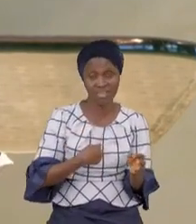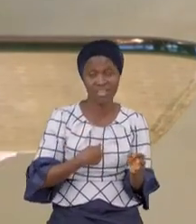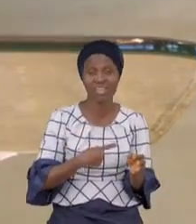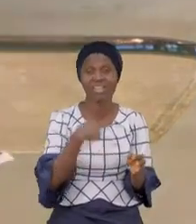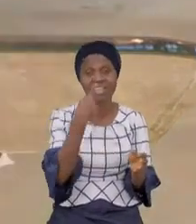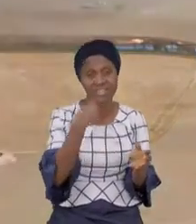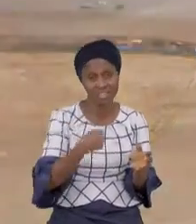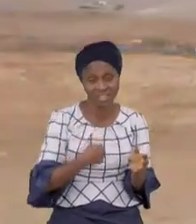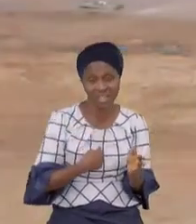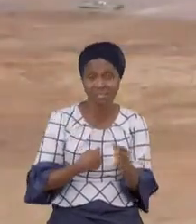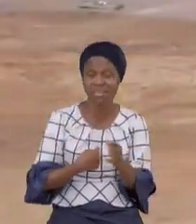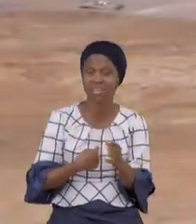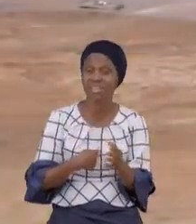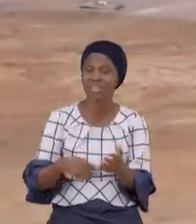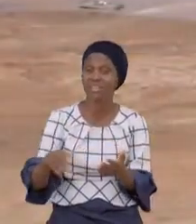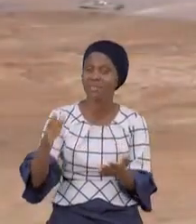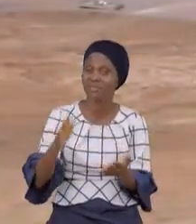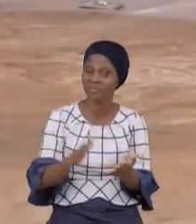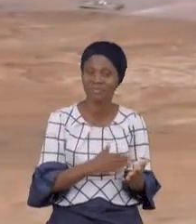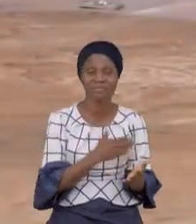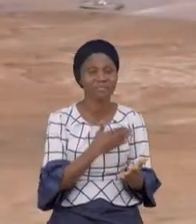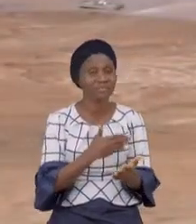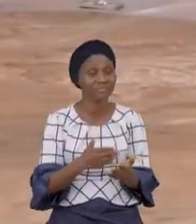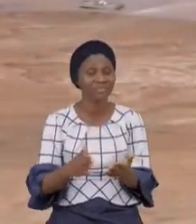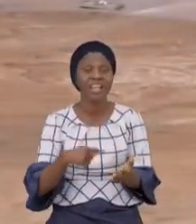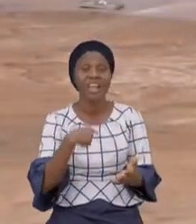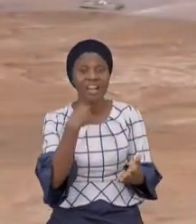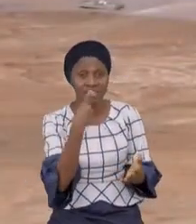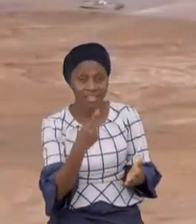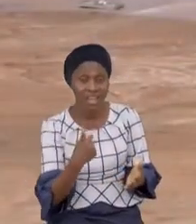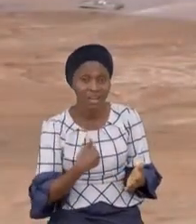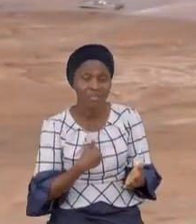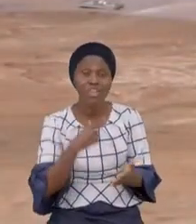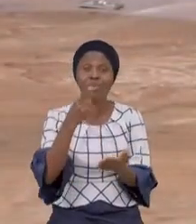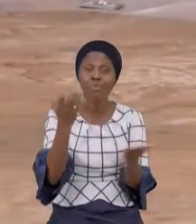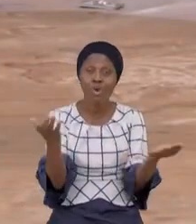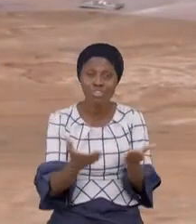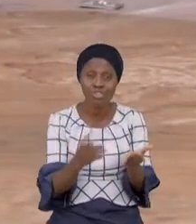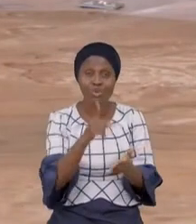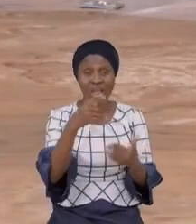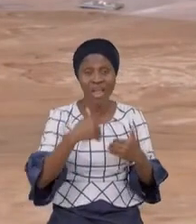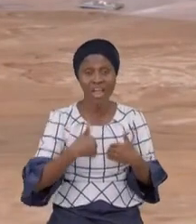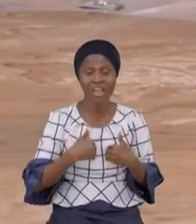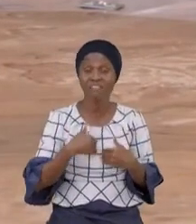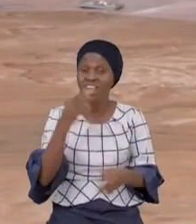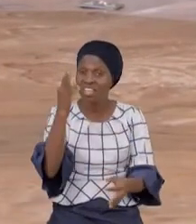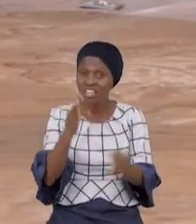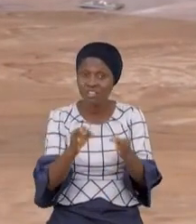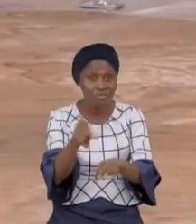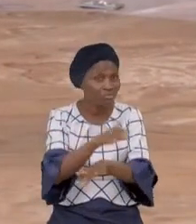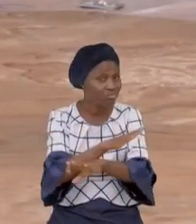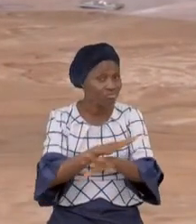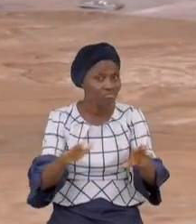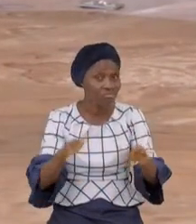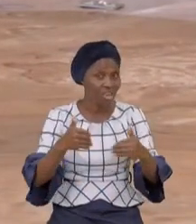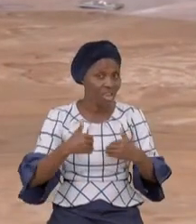me, tell me, tell me what you have. Tell me what you